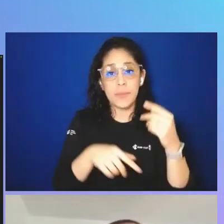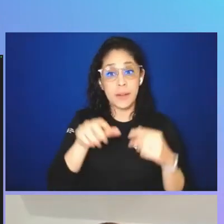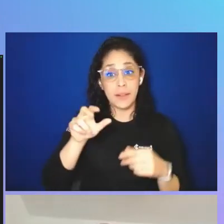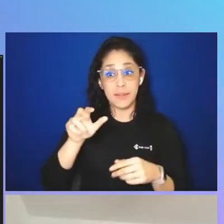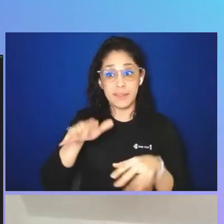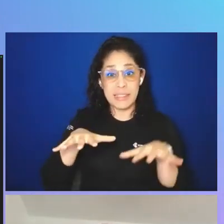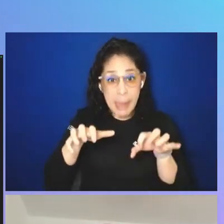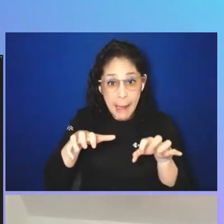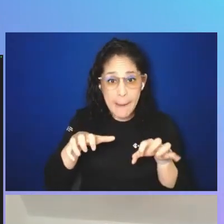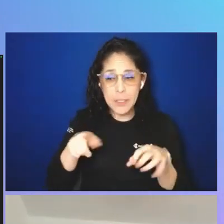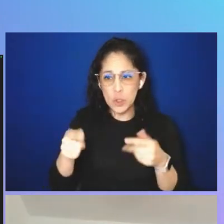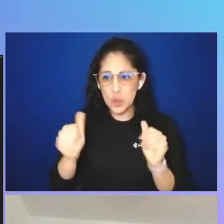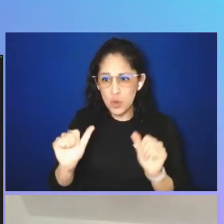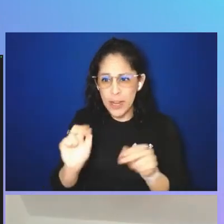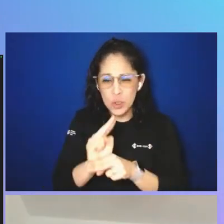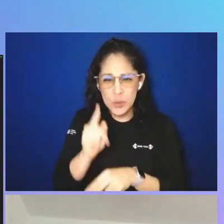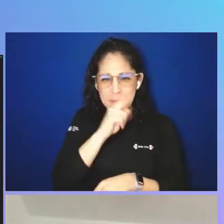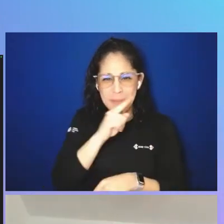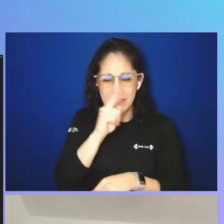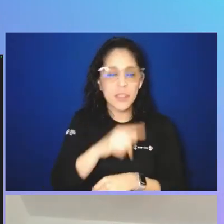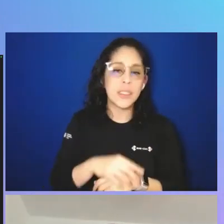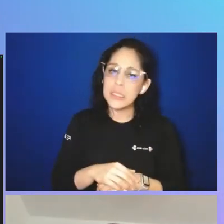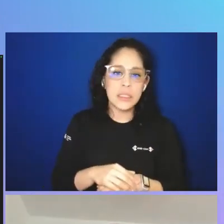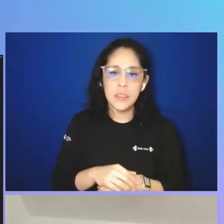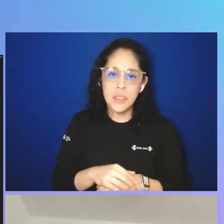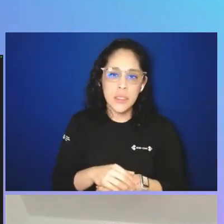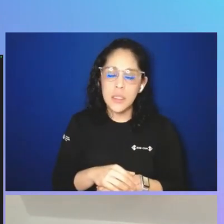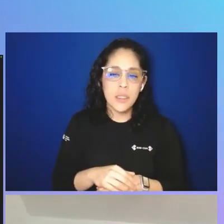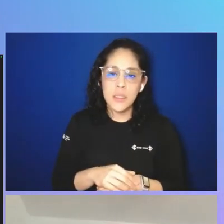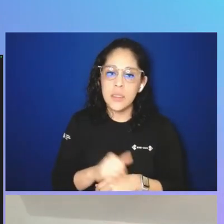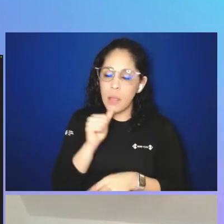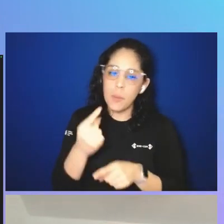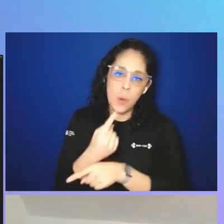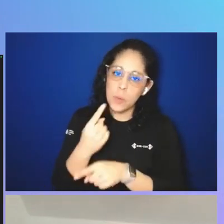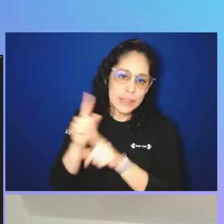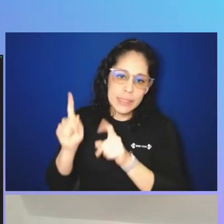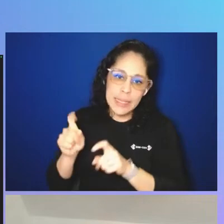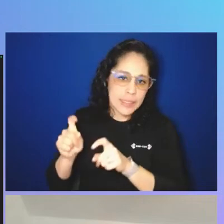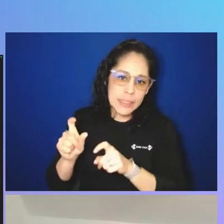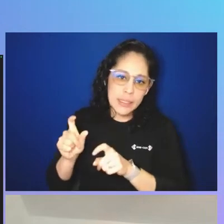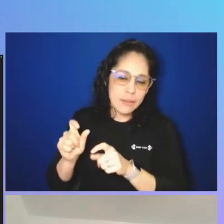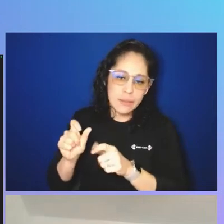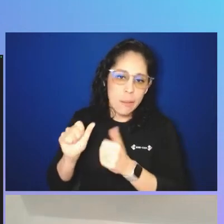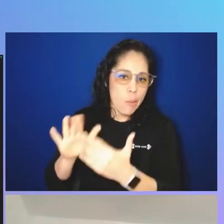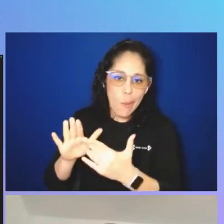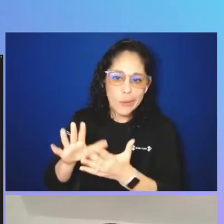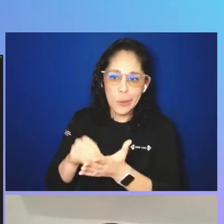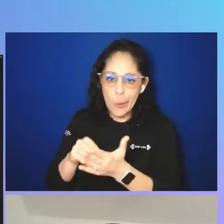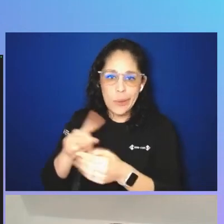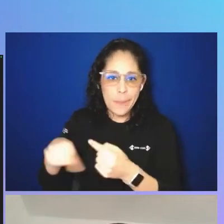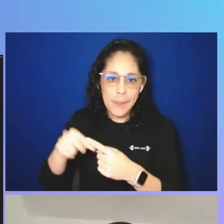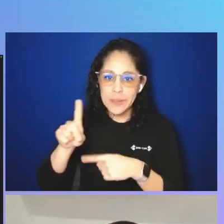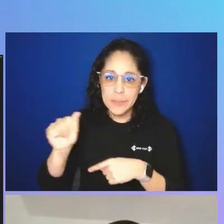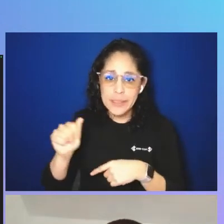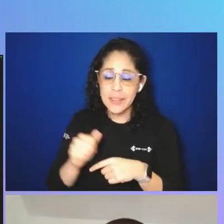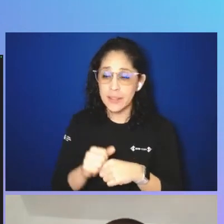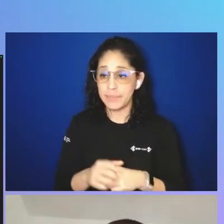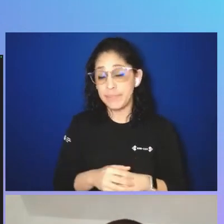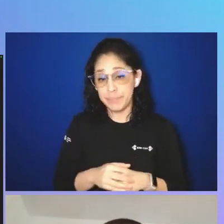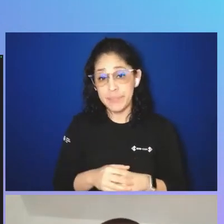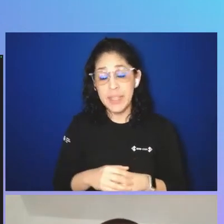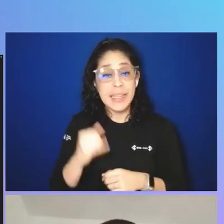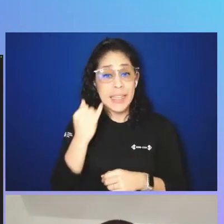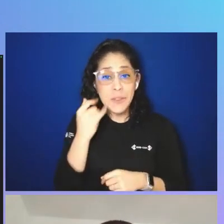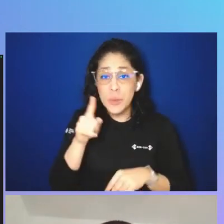Yeah, you're not going to learn anything about disability that way either. If you can't already comprehend that having impaired